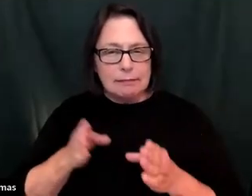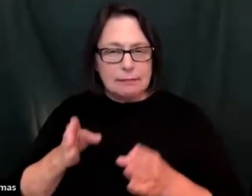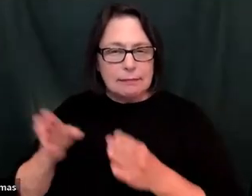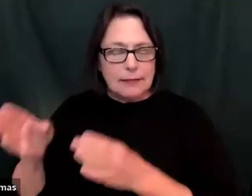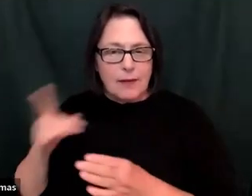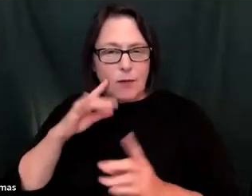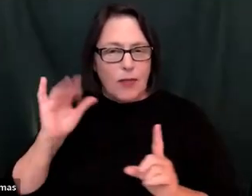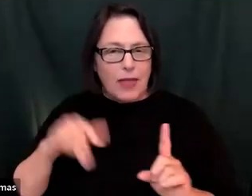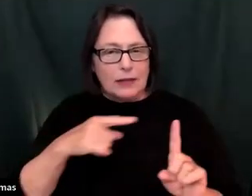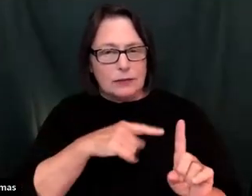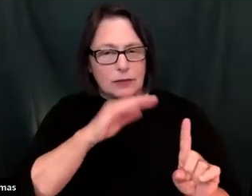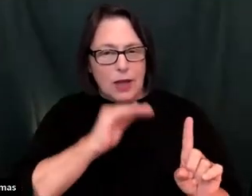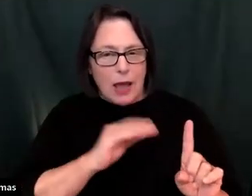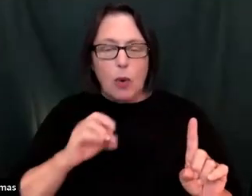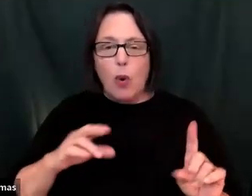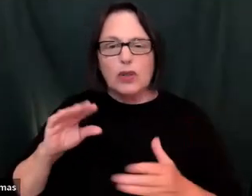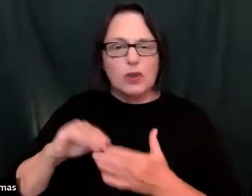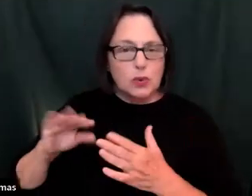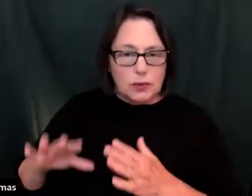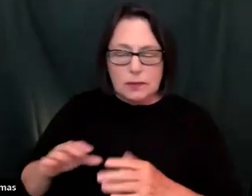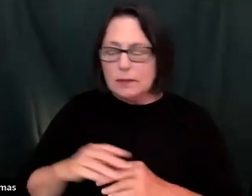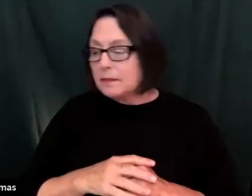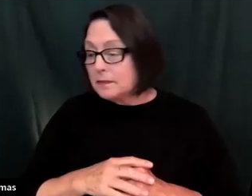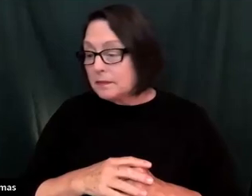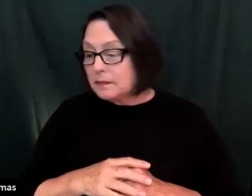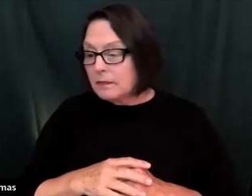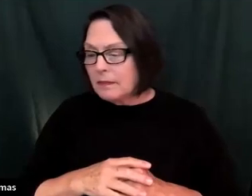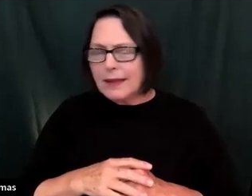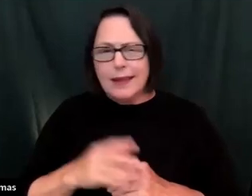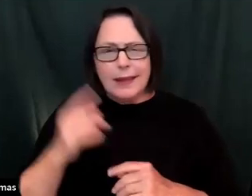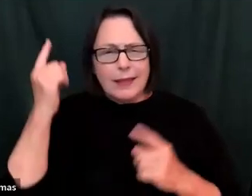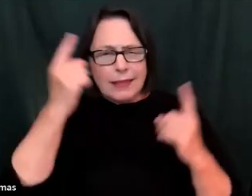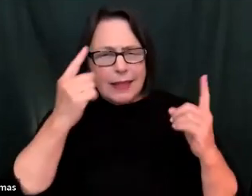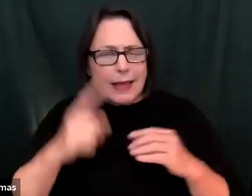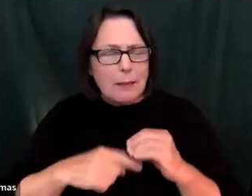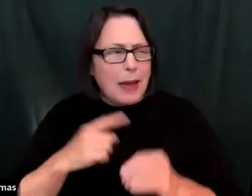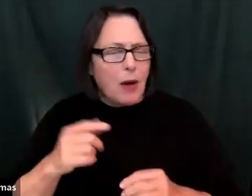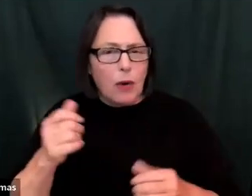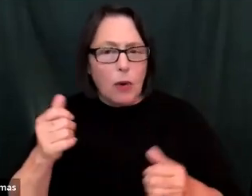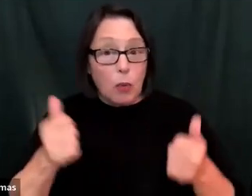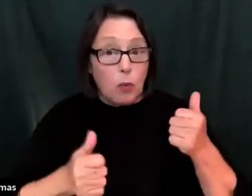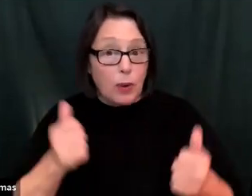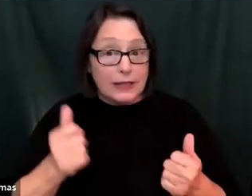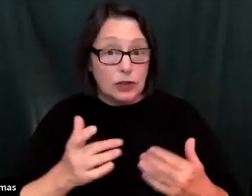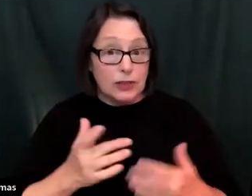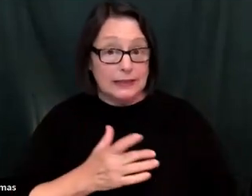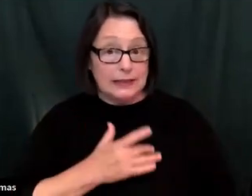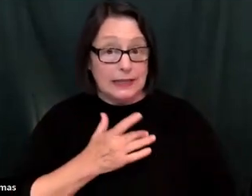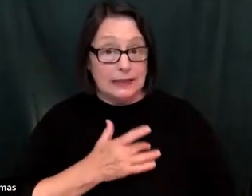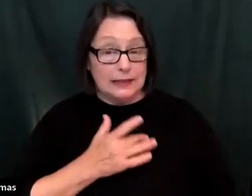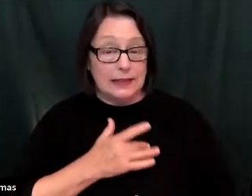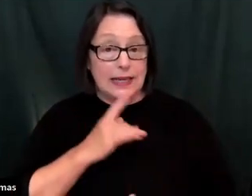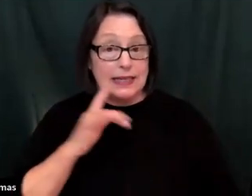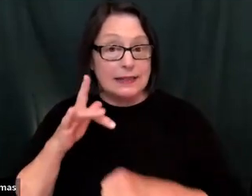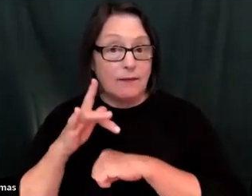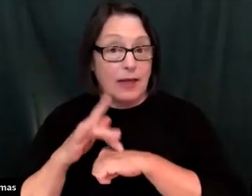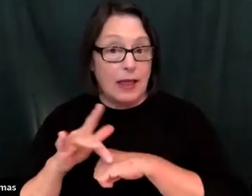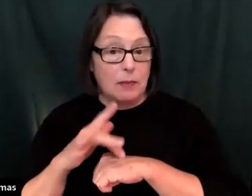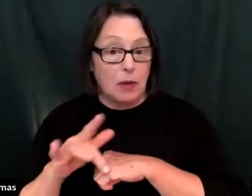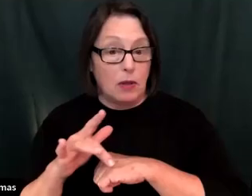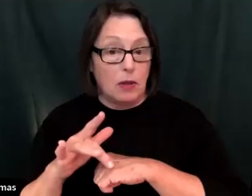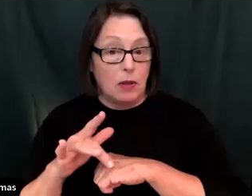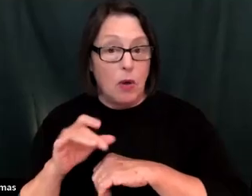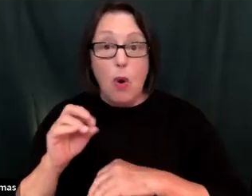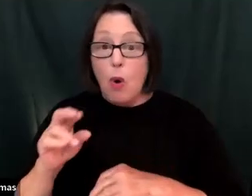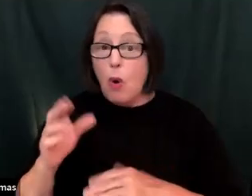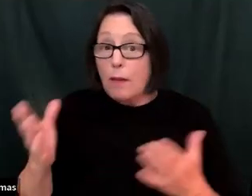your child or your student, and think about what senses are available or maybe